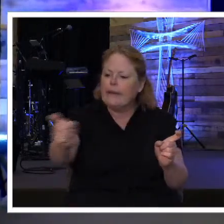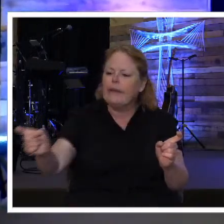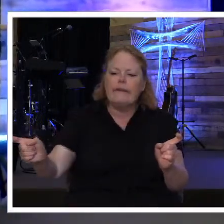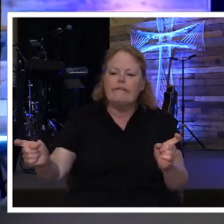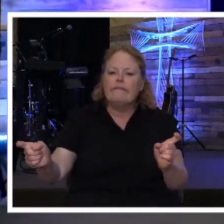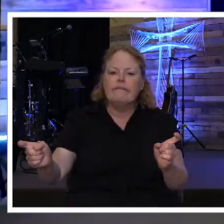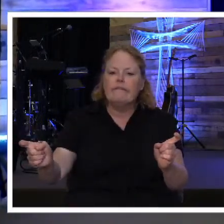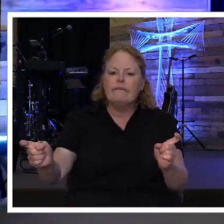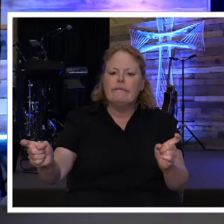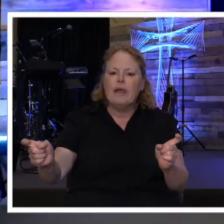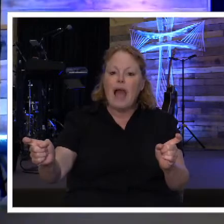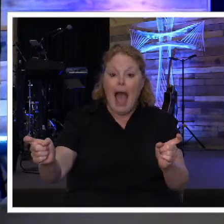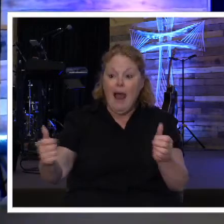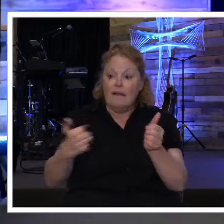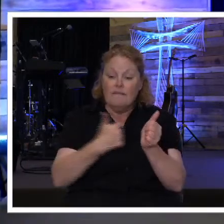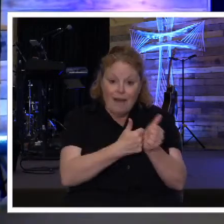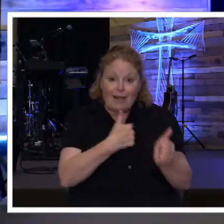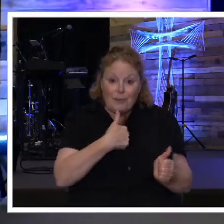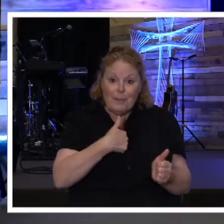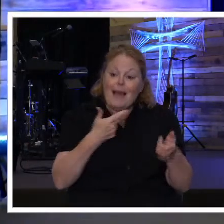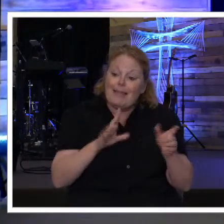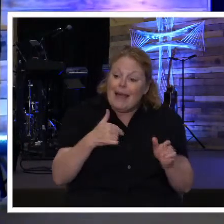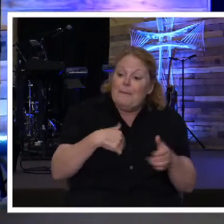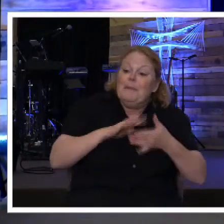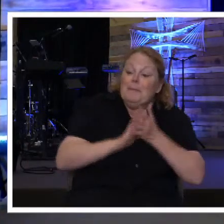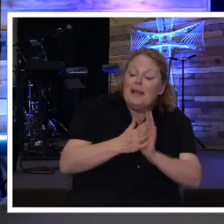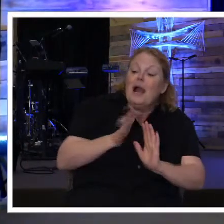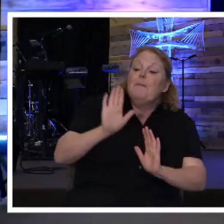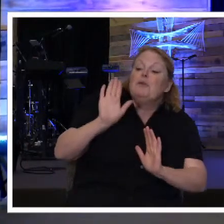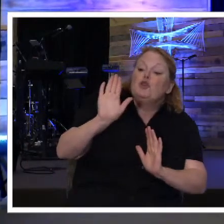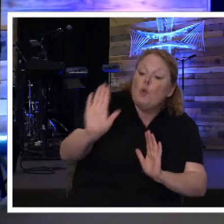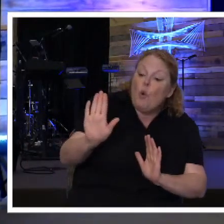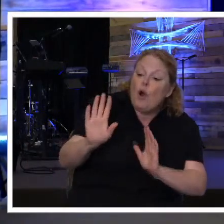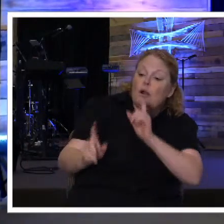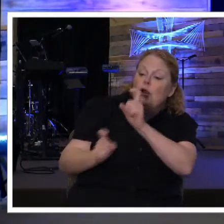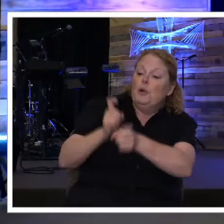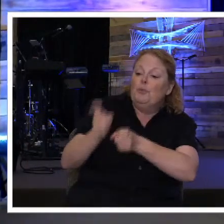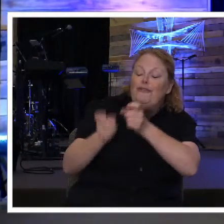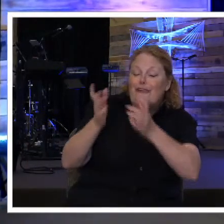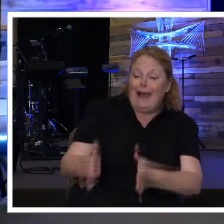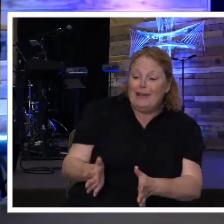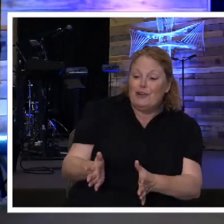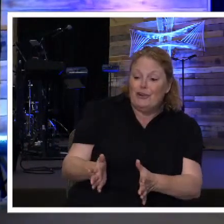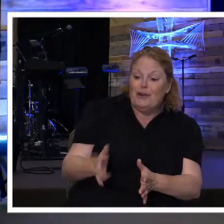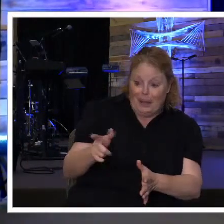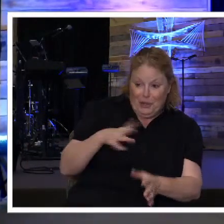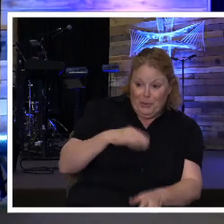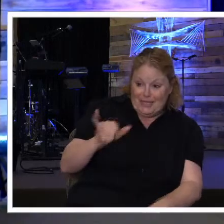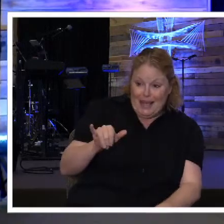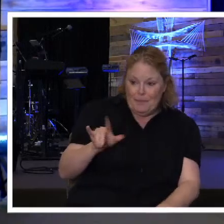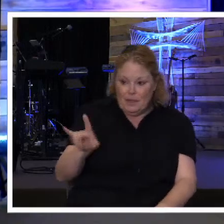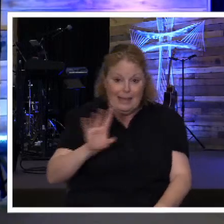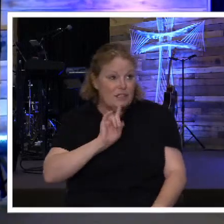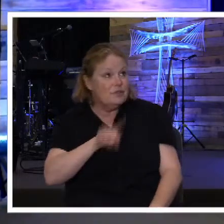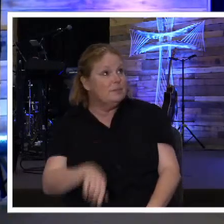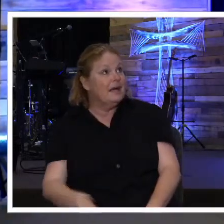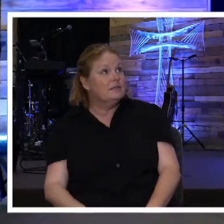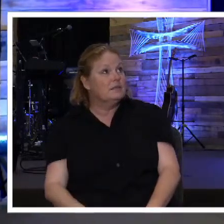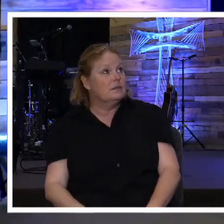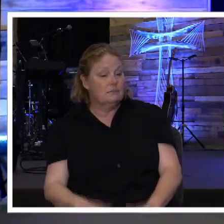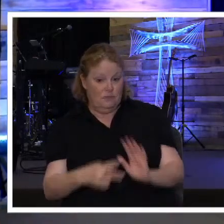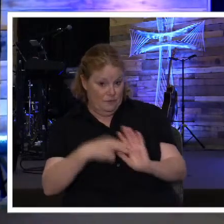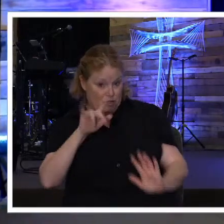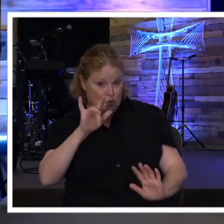money to the poor, and follow me and let me be your provision? Can you even conceive of that? And his response in